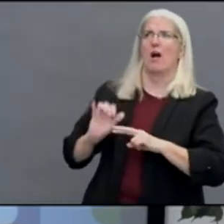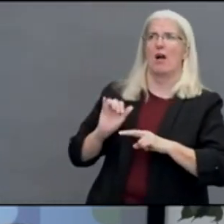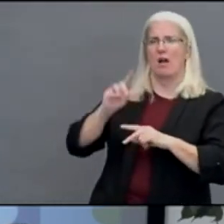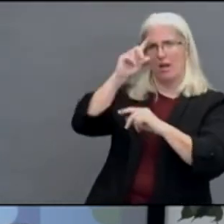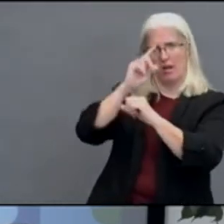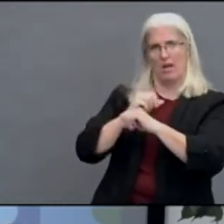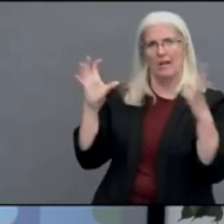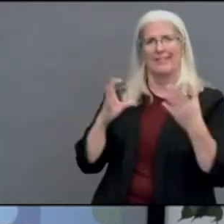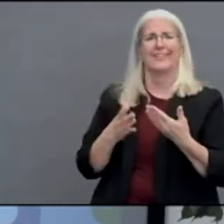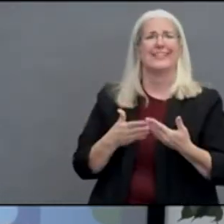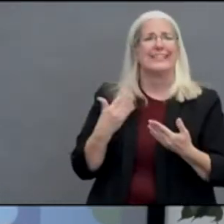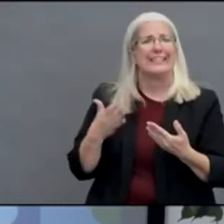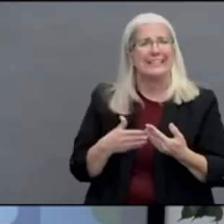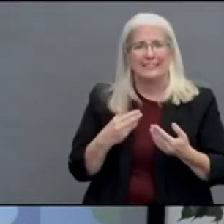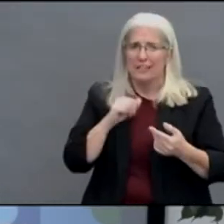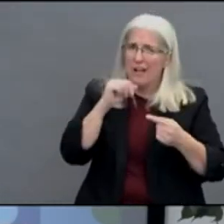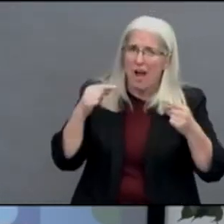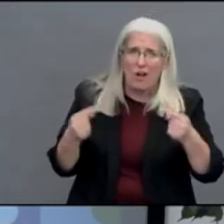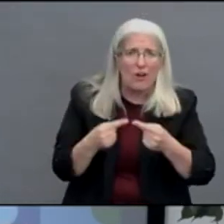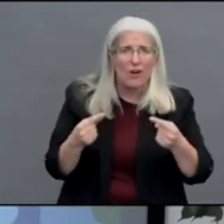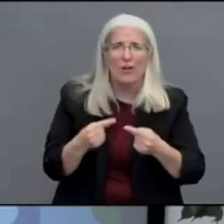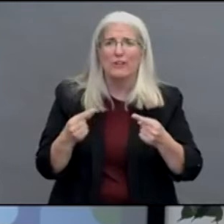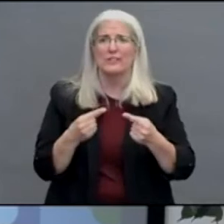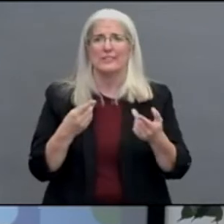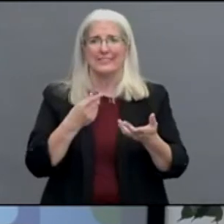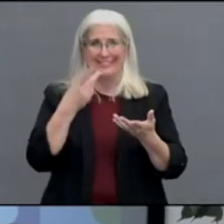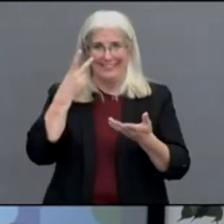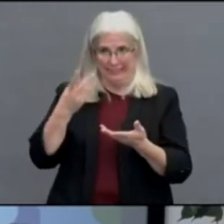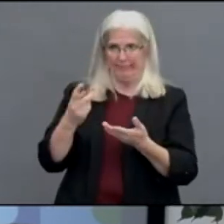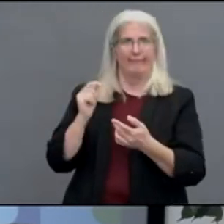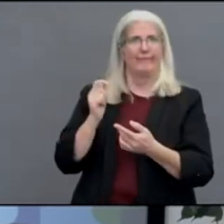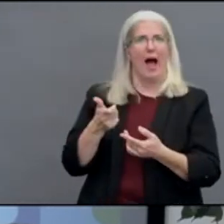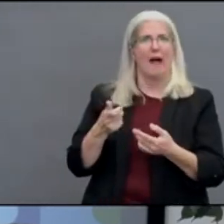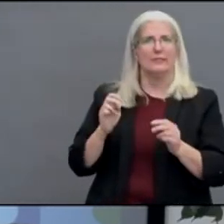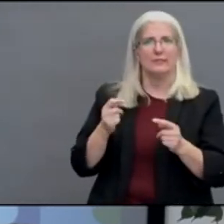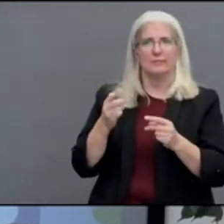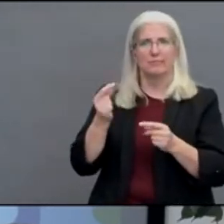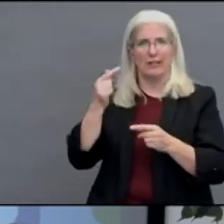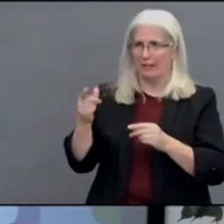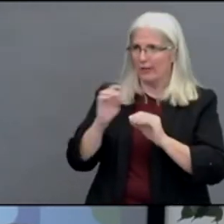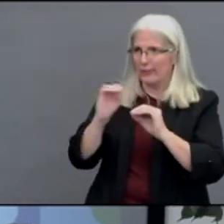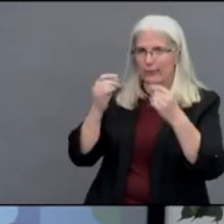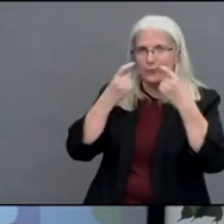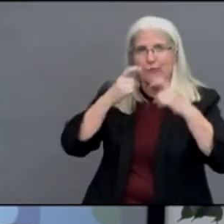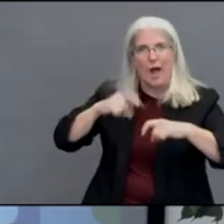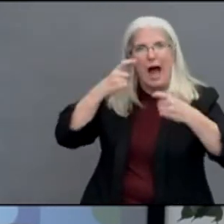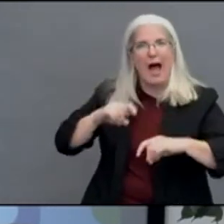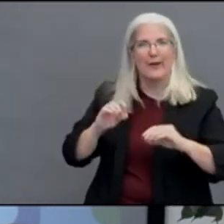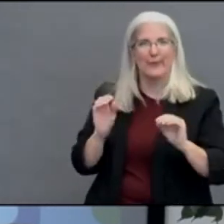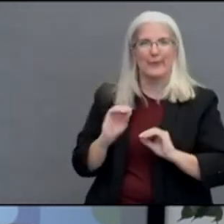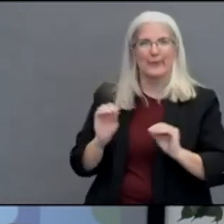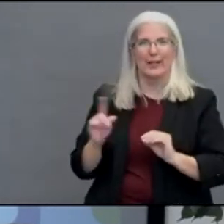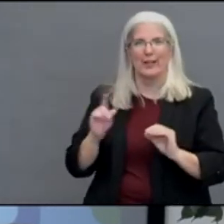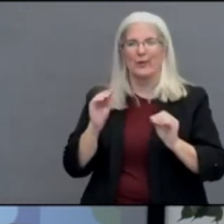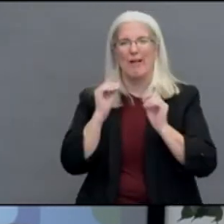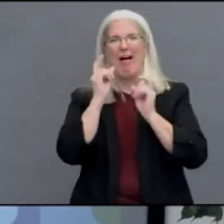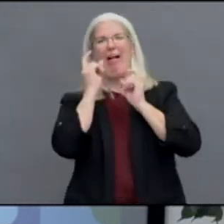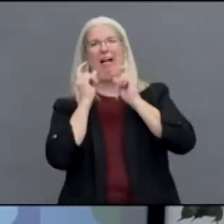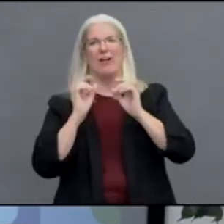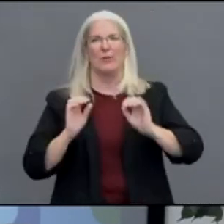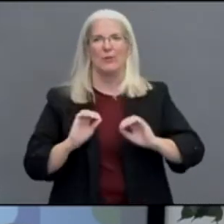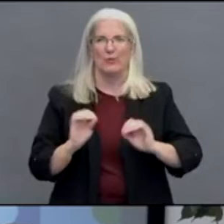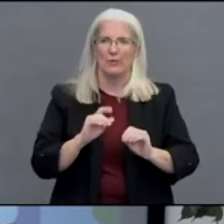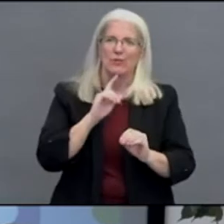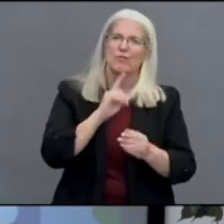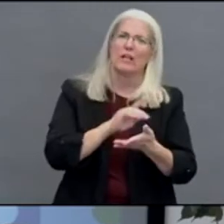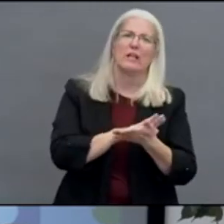easy. As you saw her, she was fine, no tears, and so I just want to remind our community that it's safe to